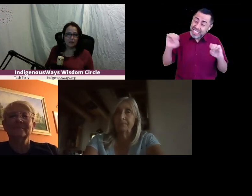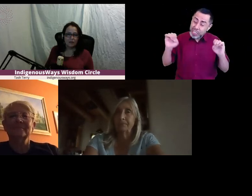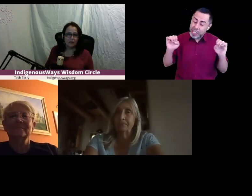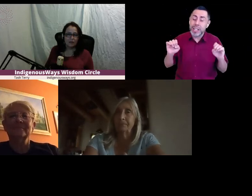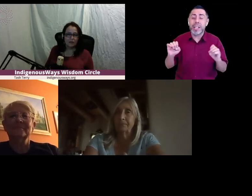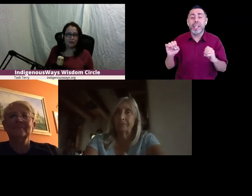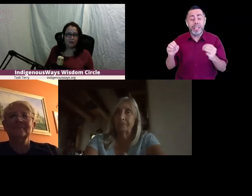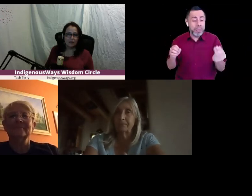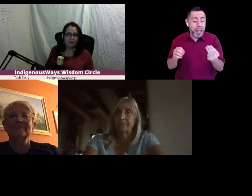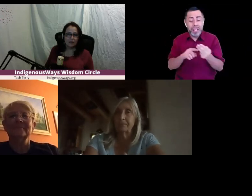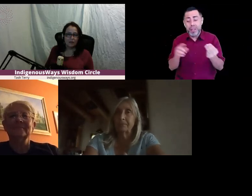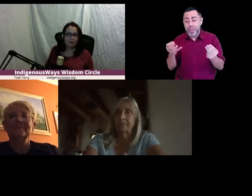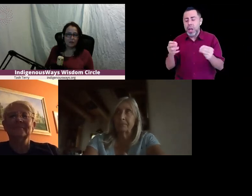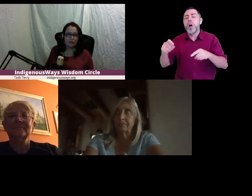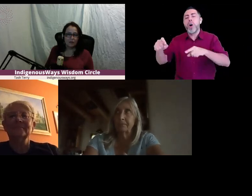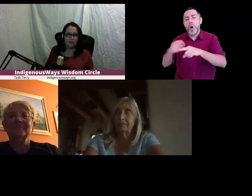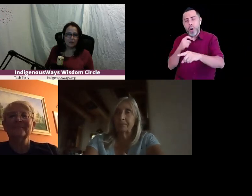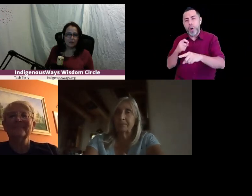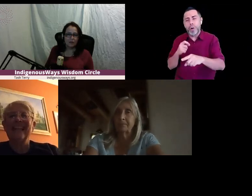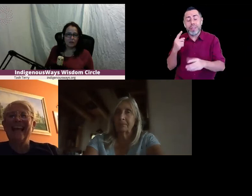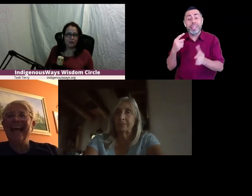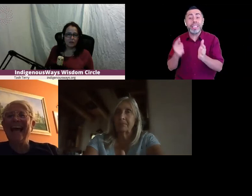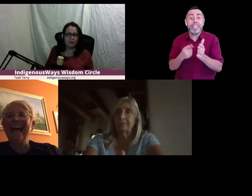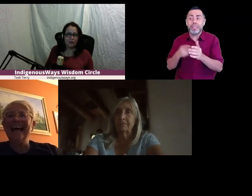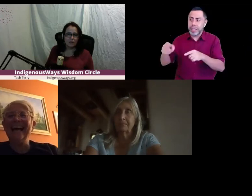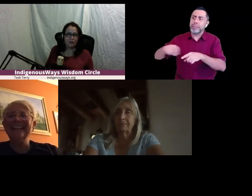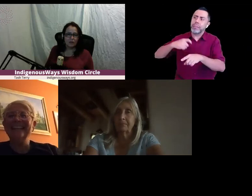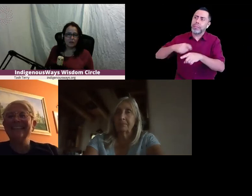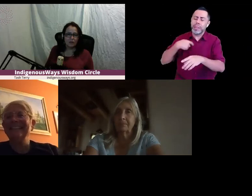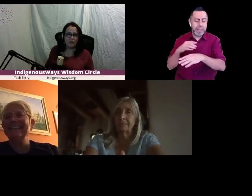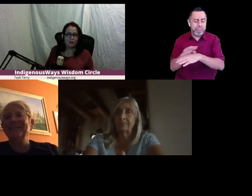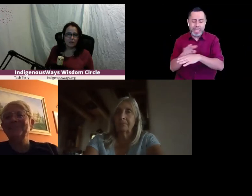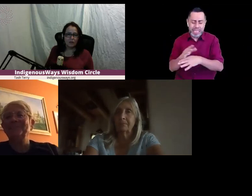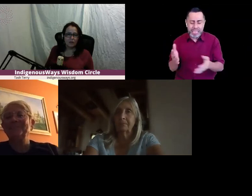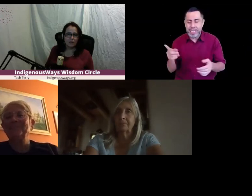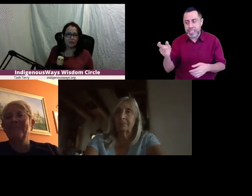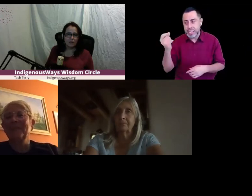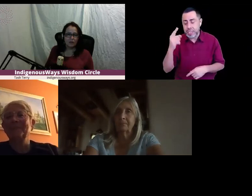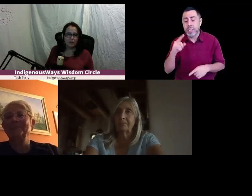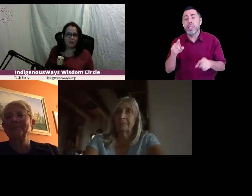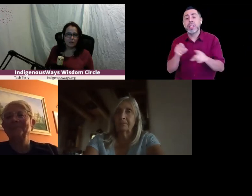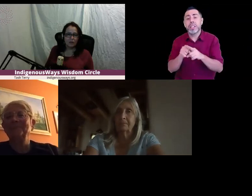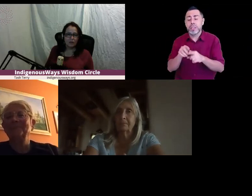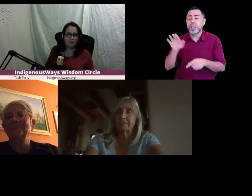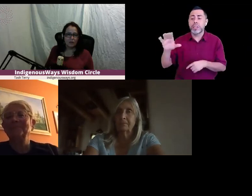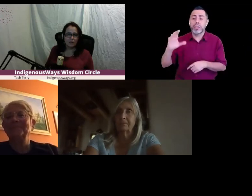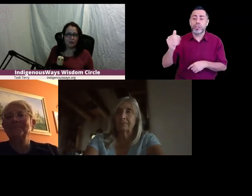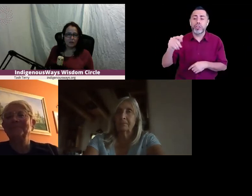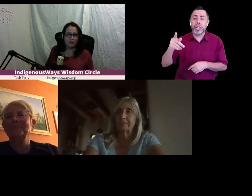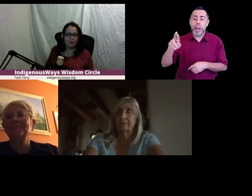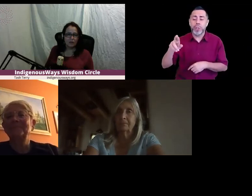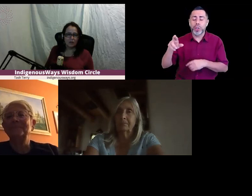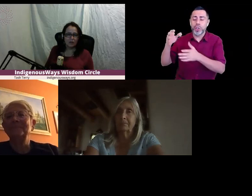me. And so they understand that. Or either the chapter house, the chapter managers are really good too. That I tell